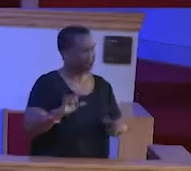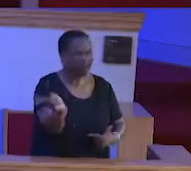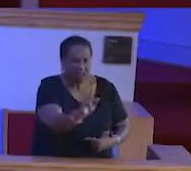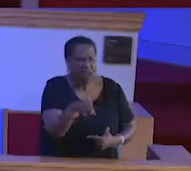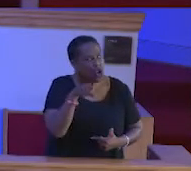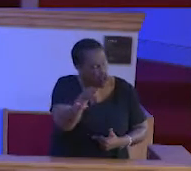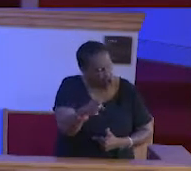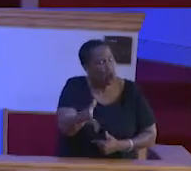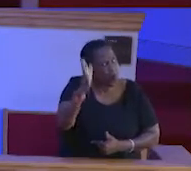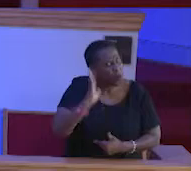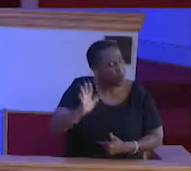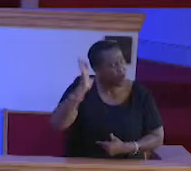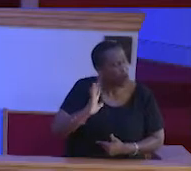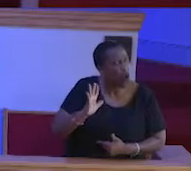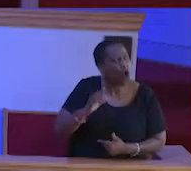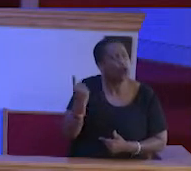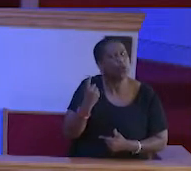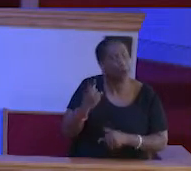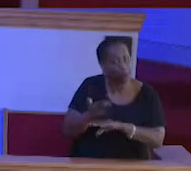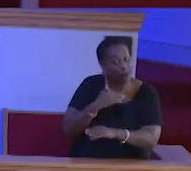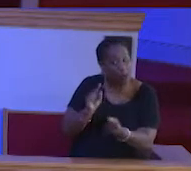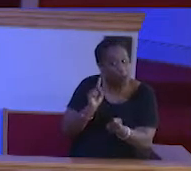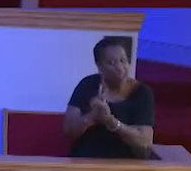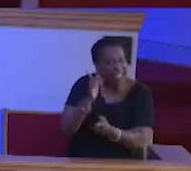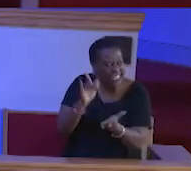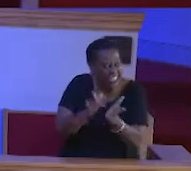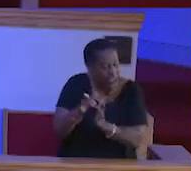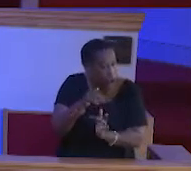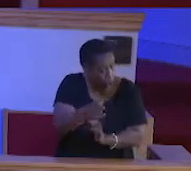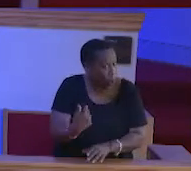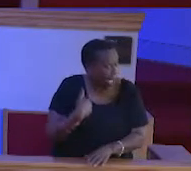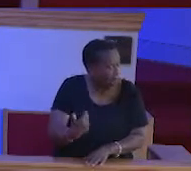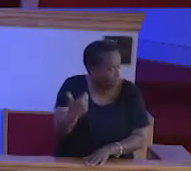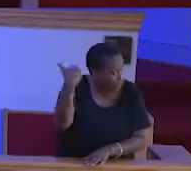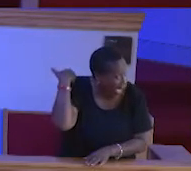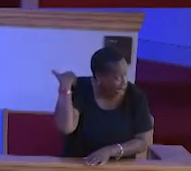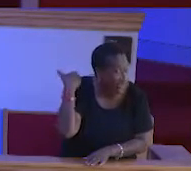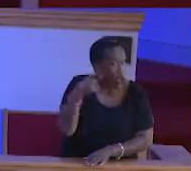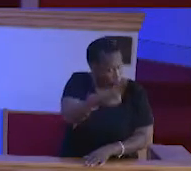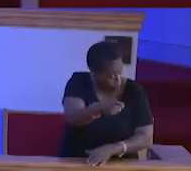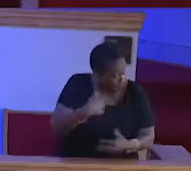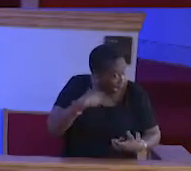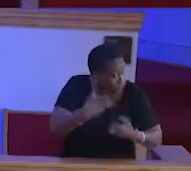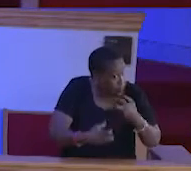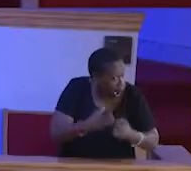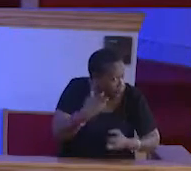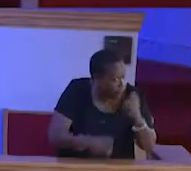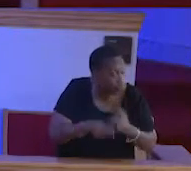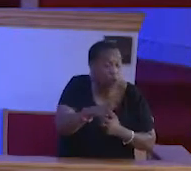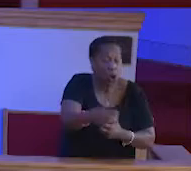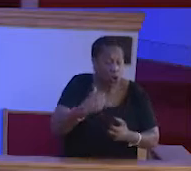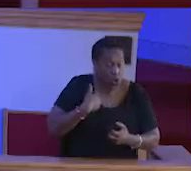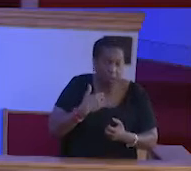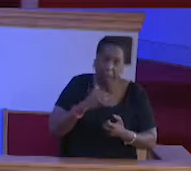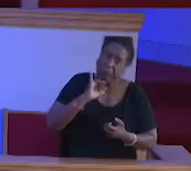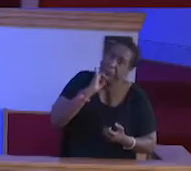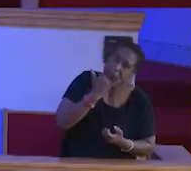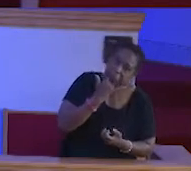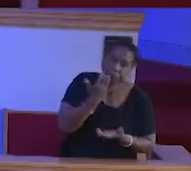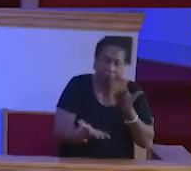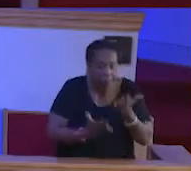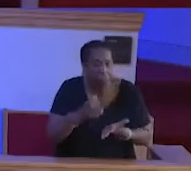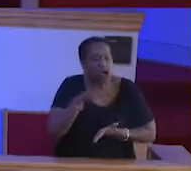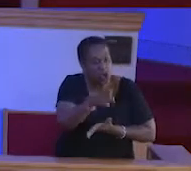be somebody before you met Jesus. You had a past. You had some problems. You got some predicaments. You got